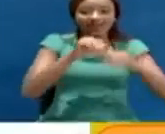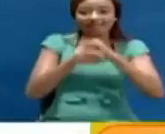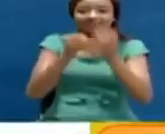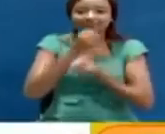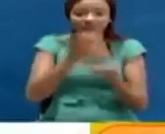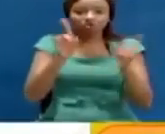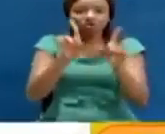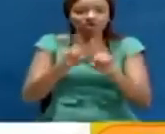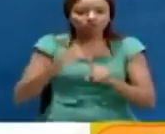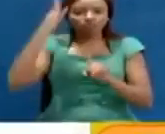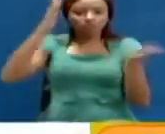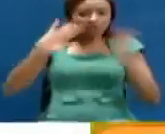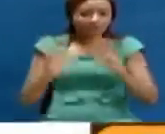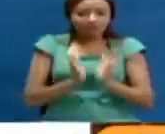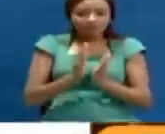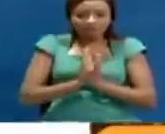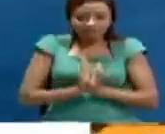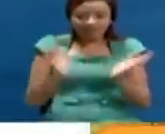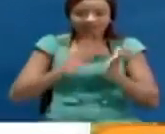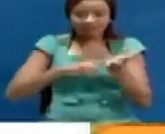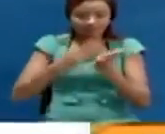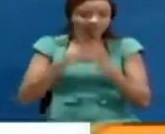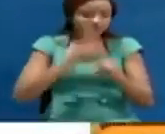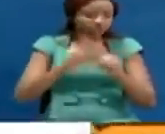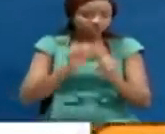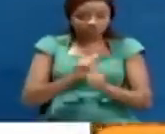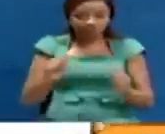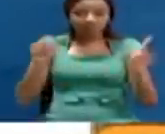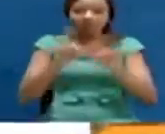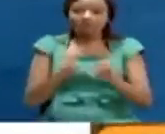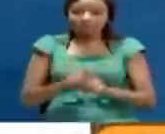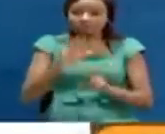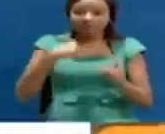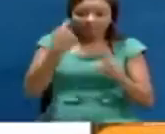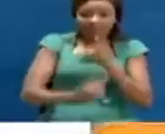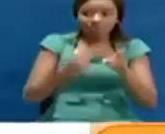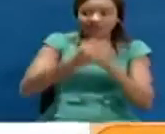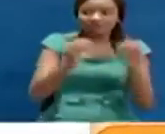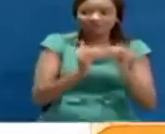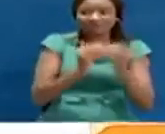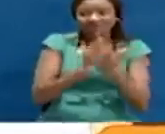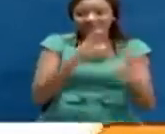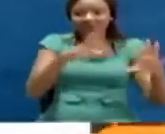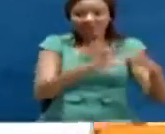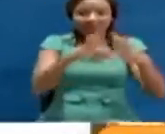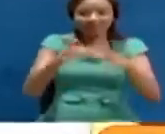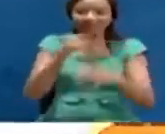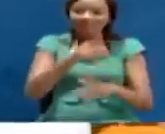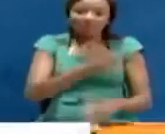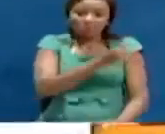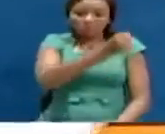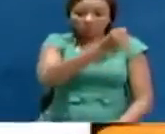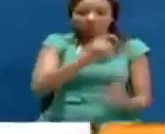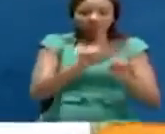how public resources have been managed. Besides suspending their annual general meetings, some of the state-owned firms had